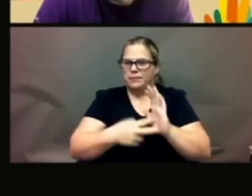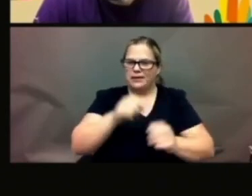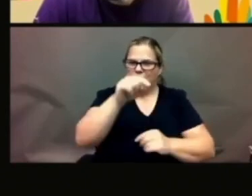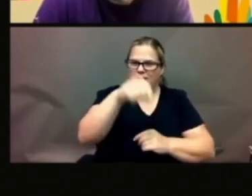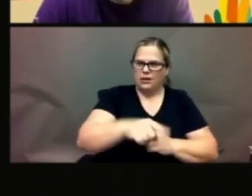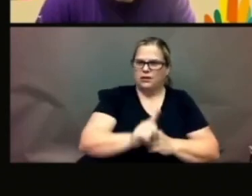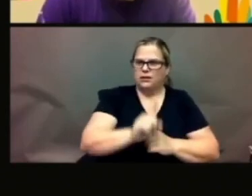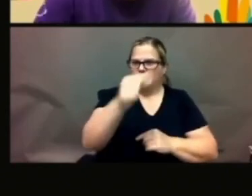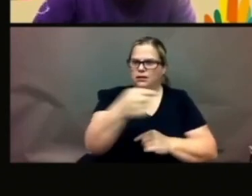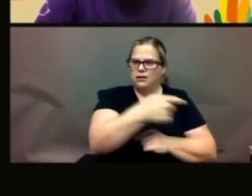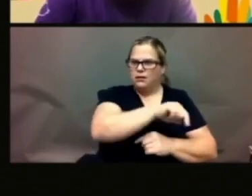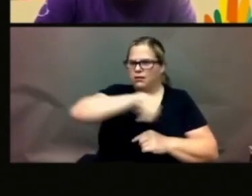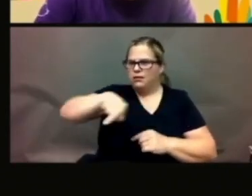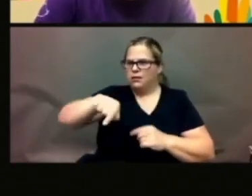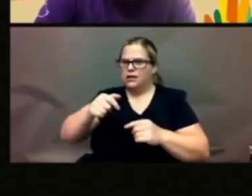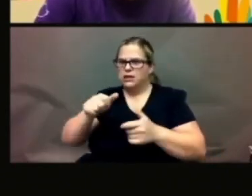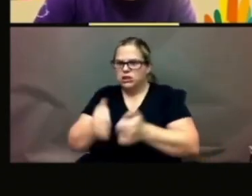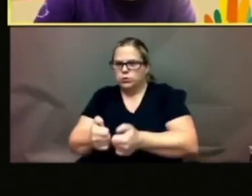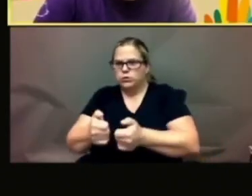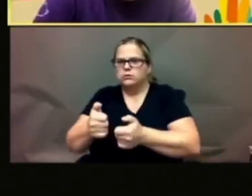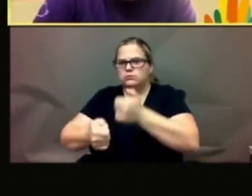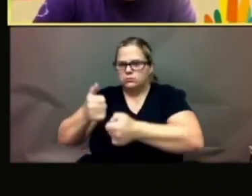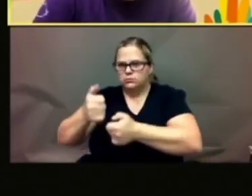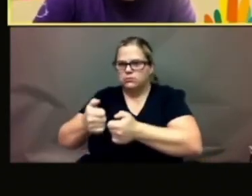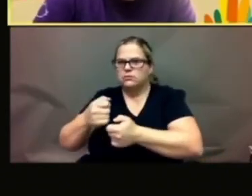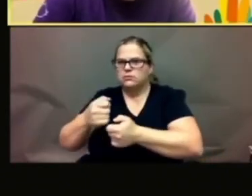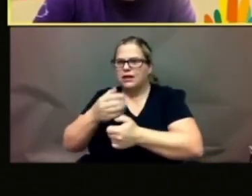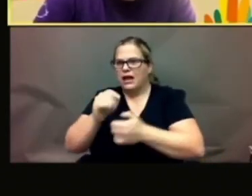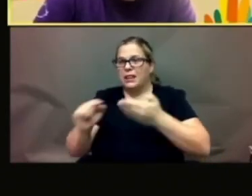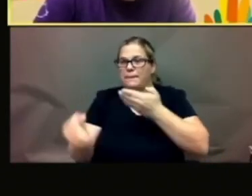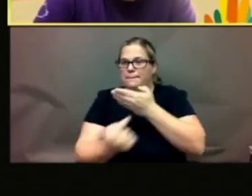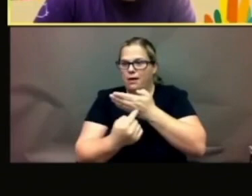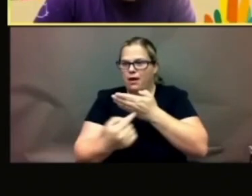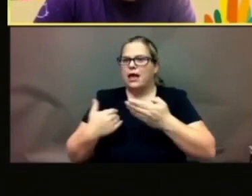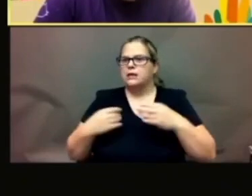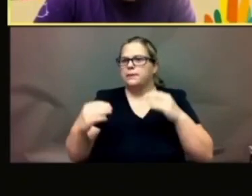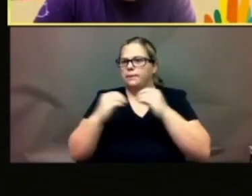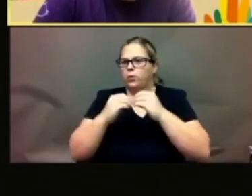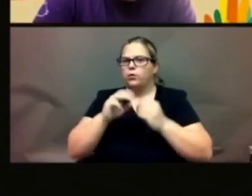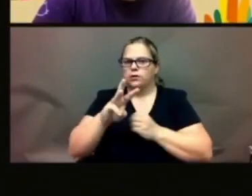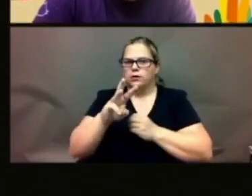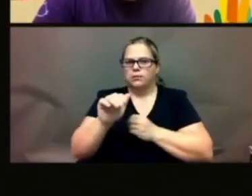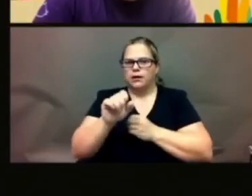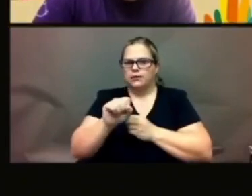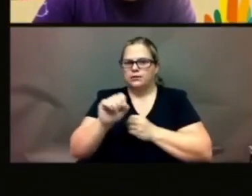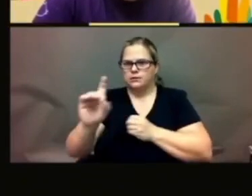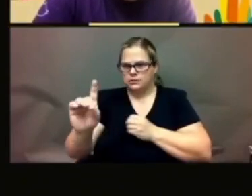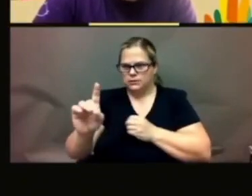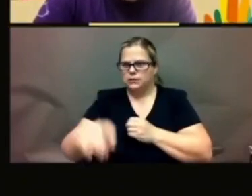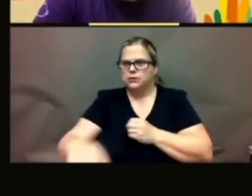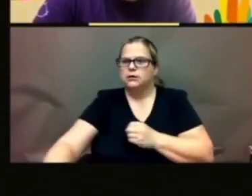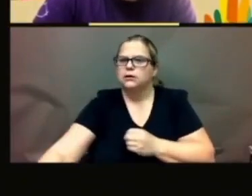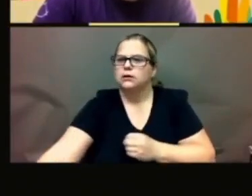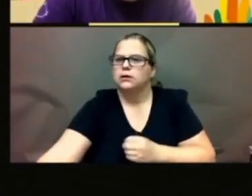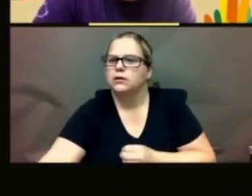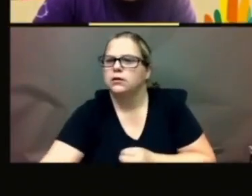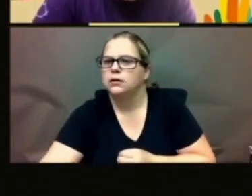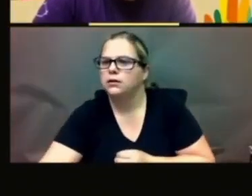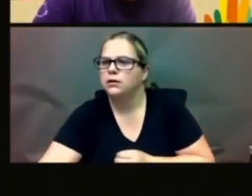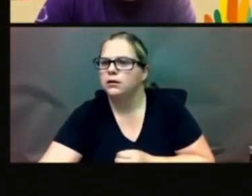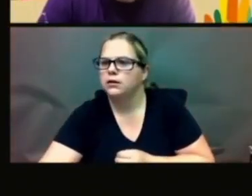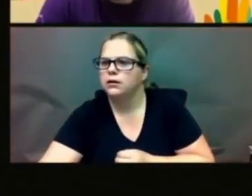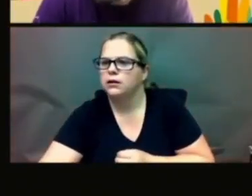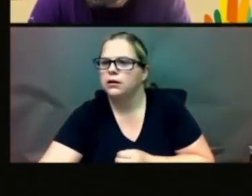click. And on the back, I have more keys. I have W, A, S, D, F, G, and I have the mouse controls right